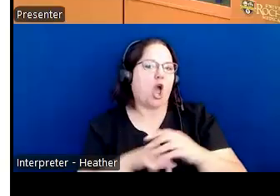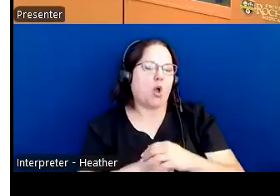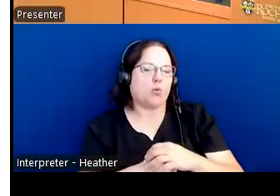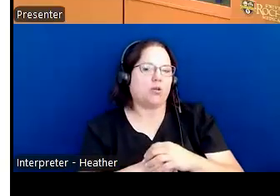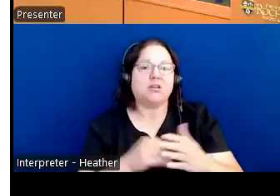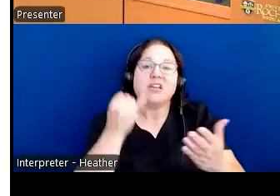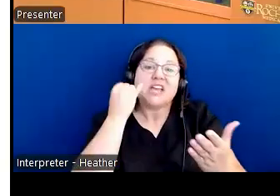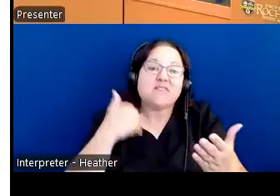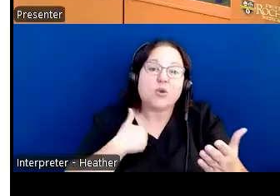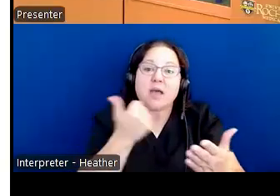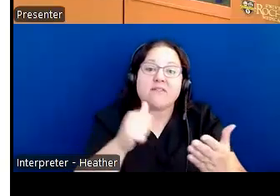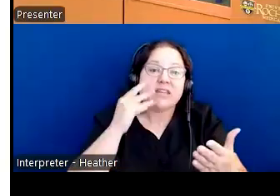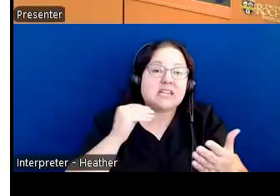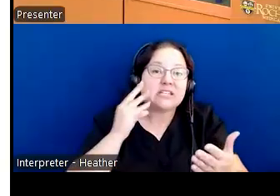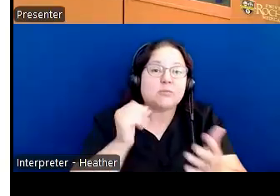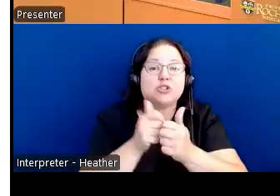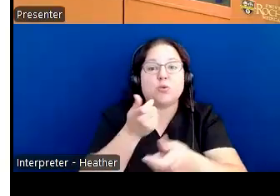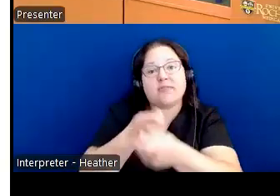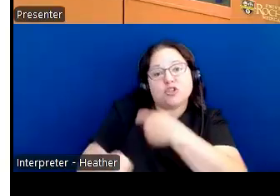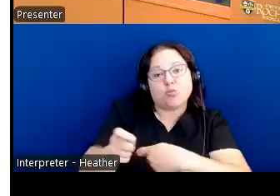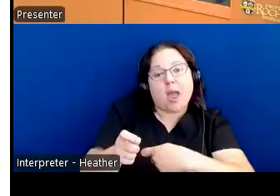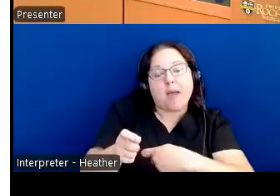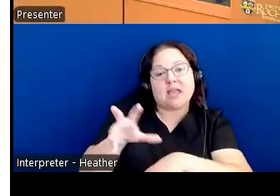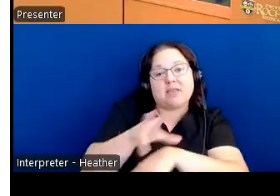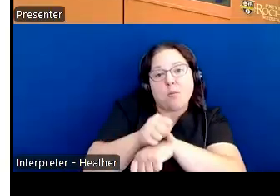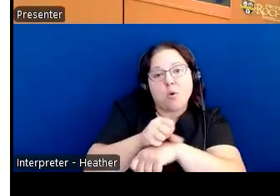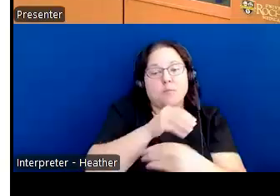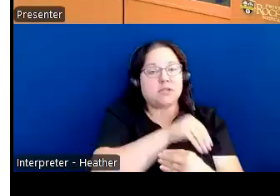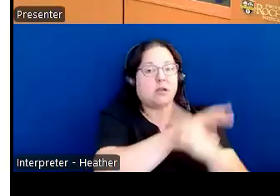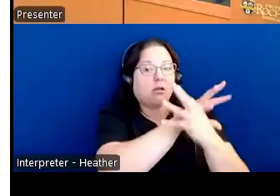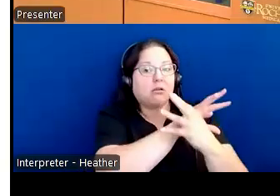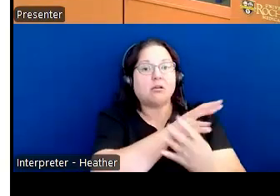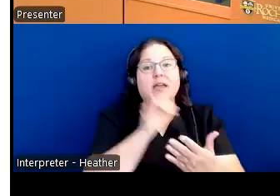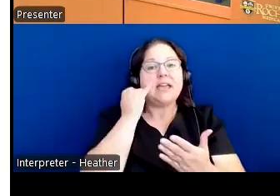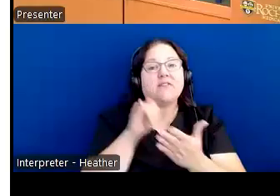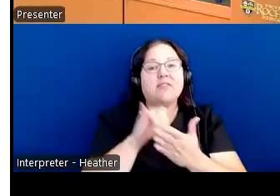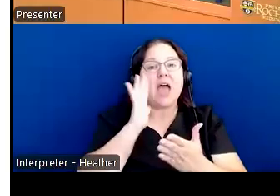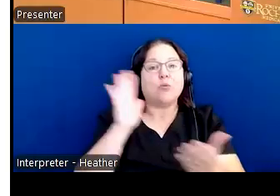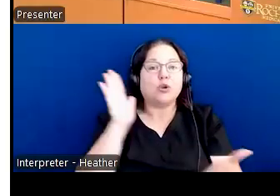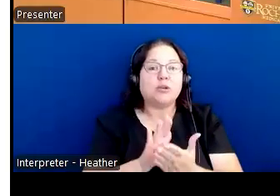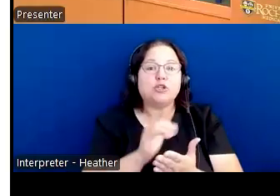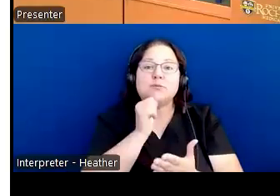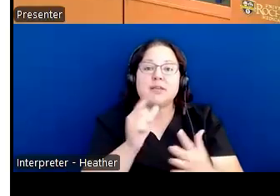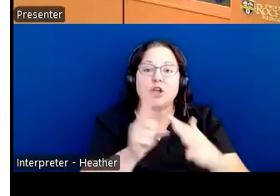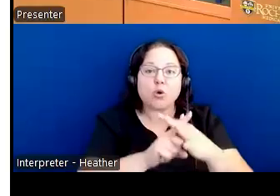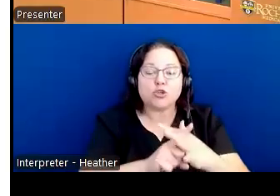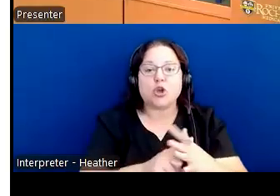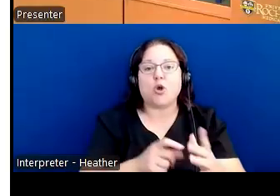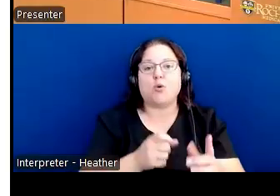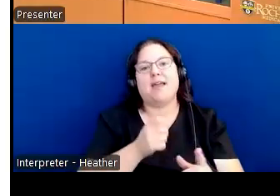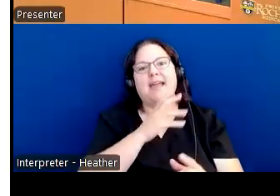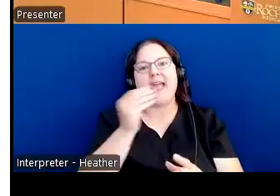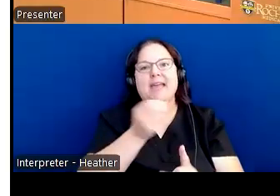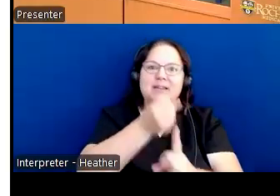have any experience in doing that pivot and whether that could help reduce the deleterious impact of bad weather in the Rochester